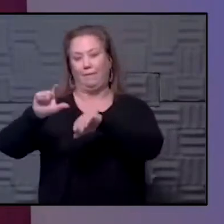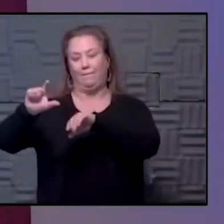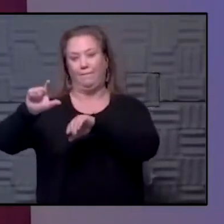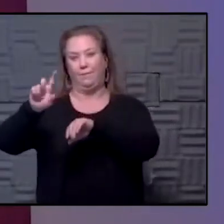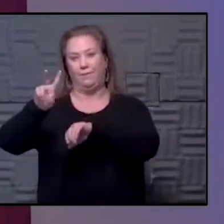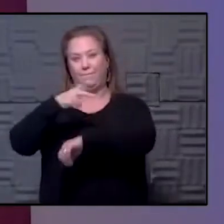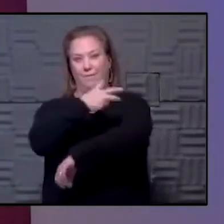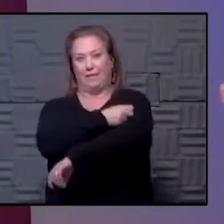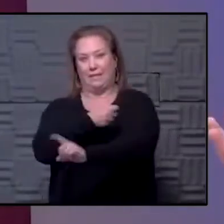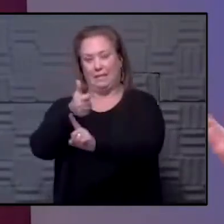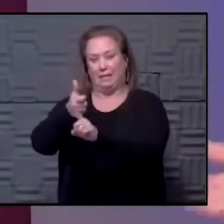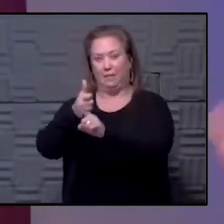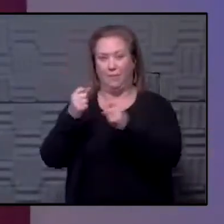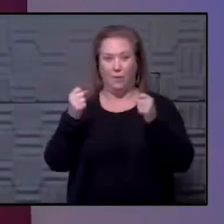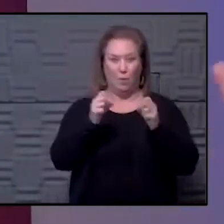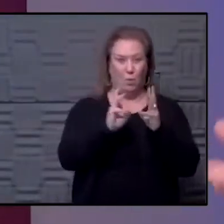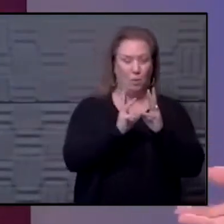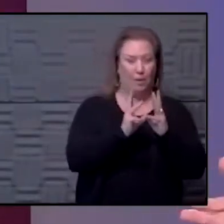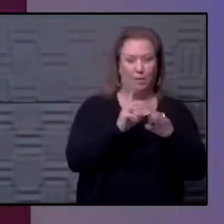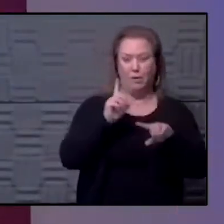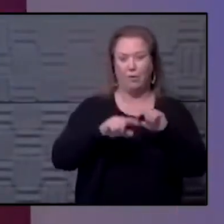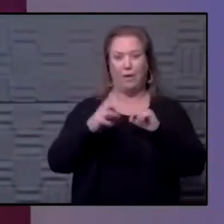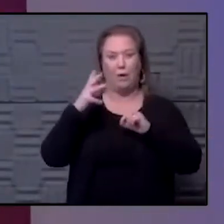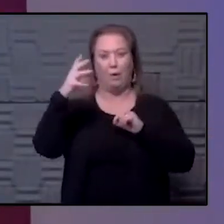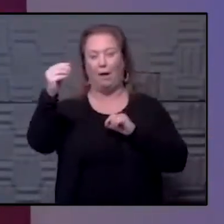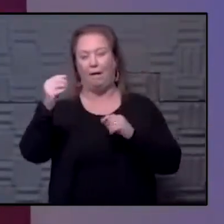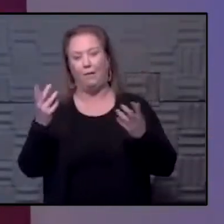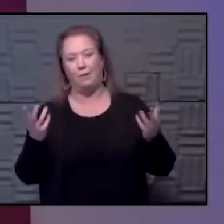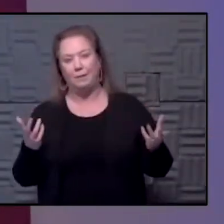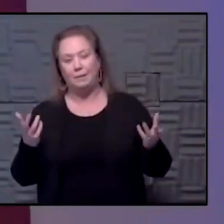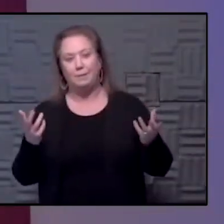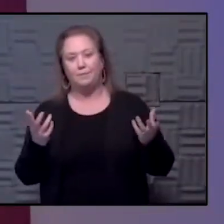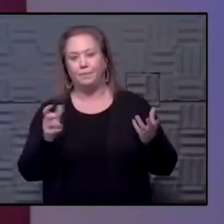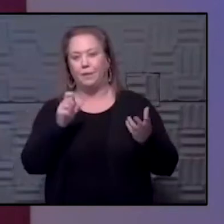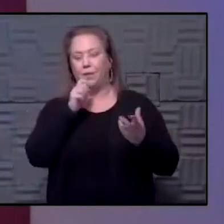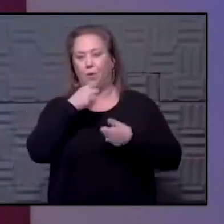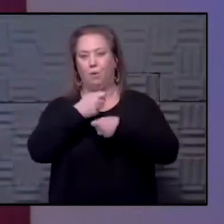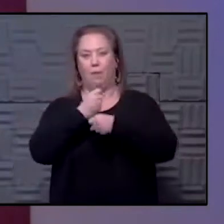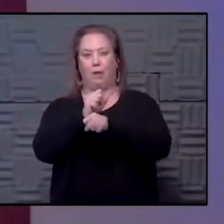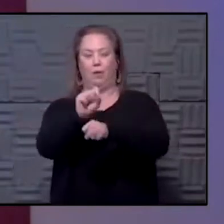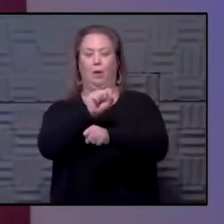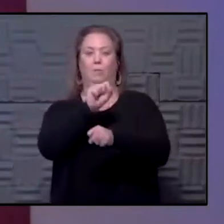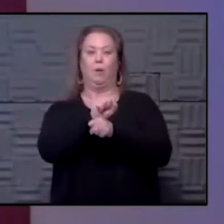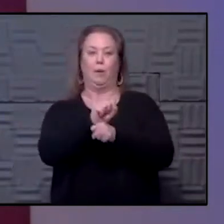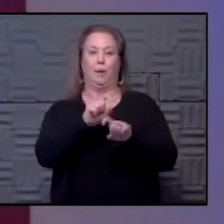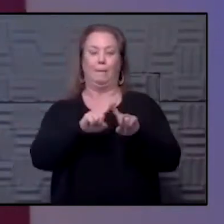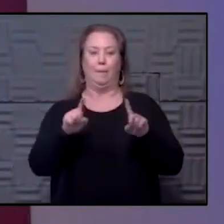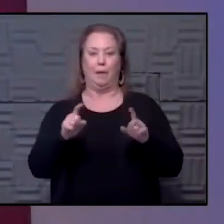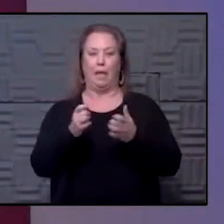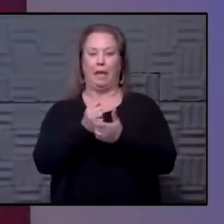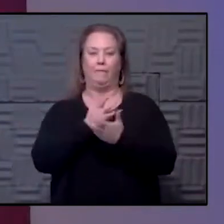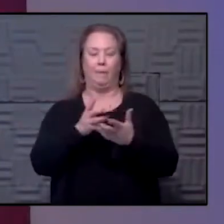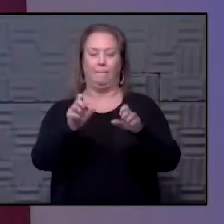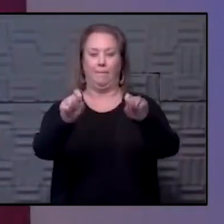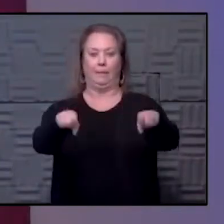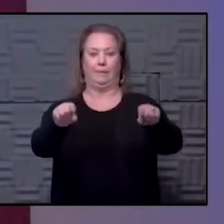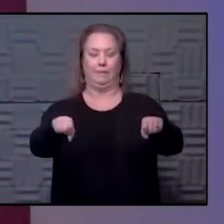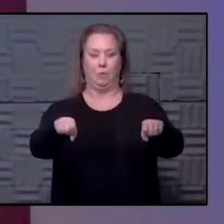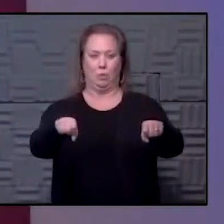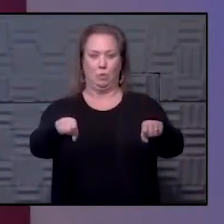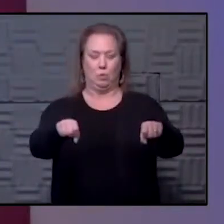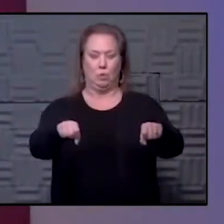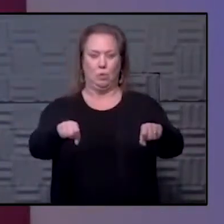again, if you know, the cold weather and you can't get out in it and you don't make that appointment, but we do everything possible